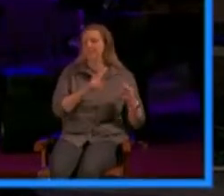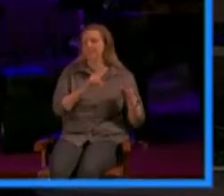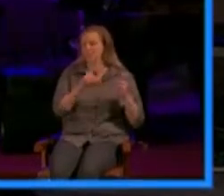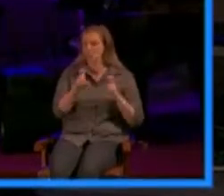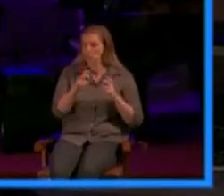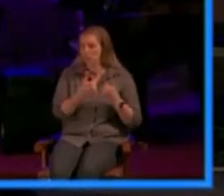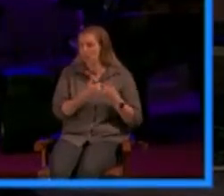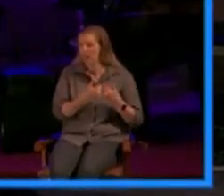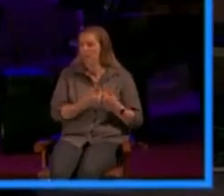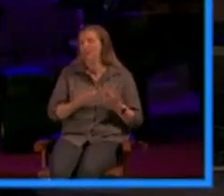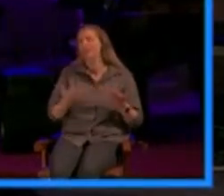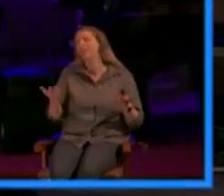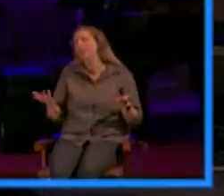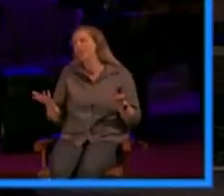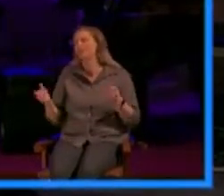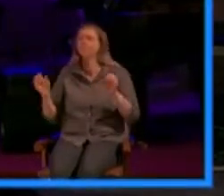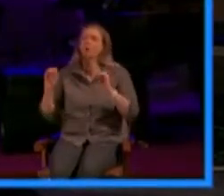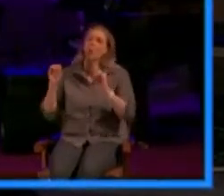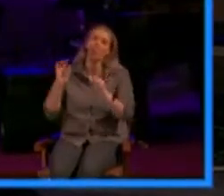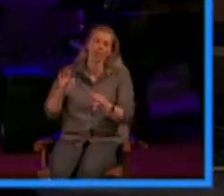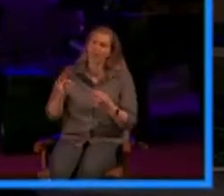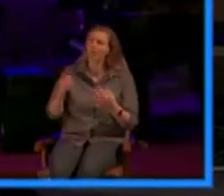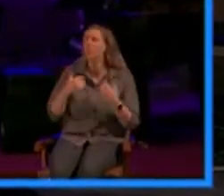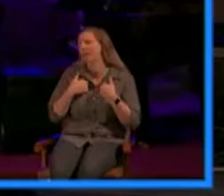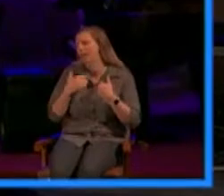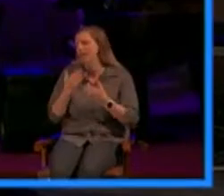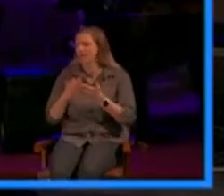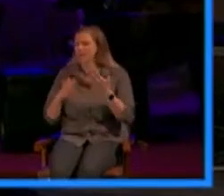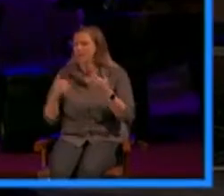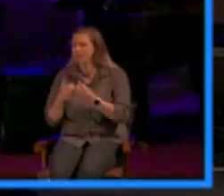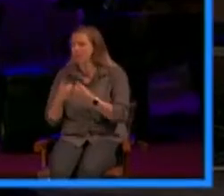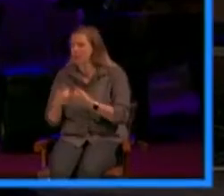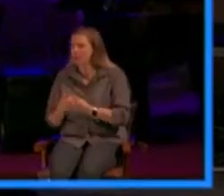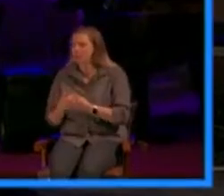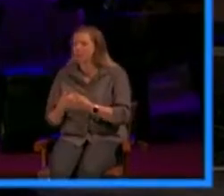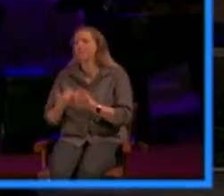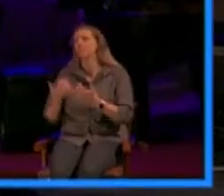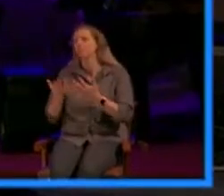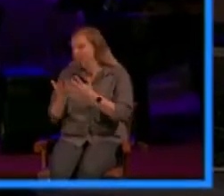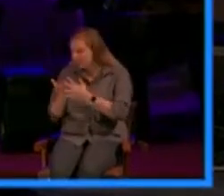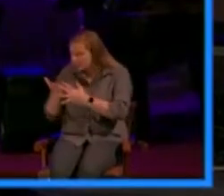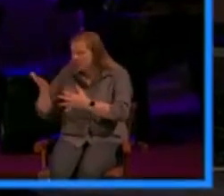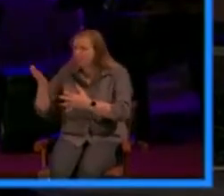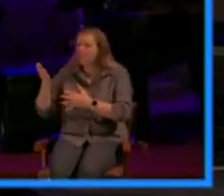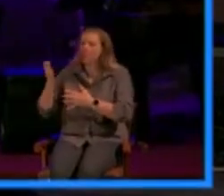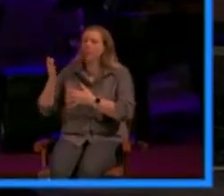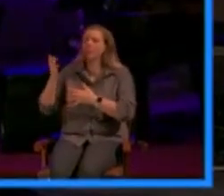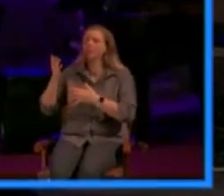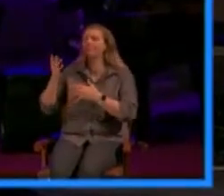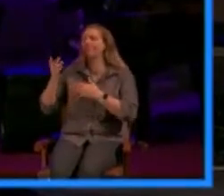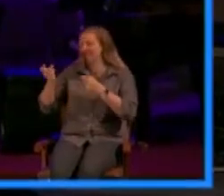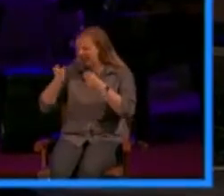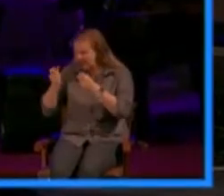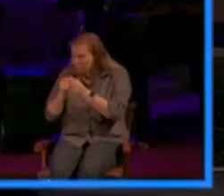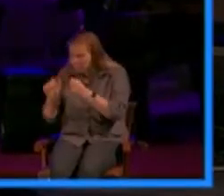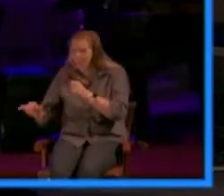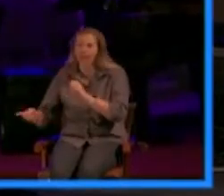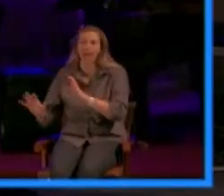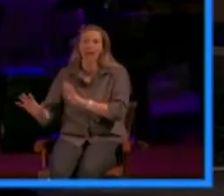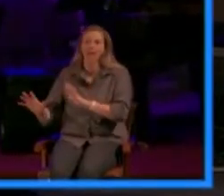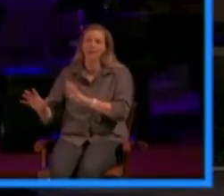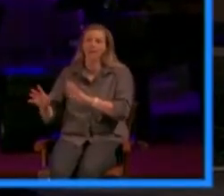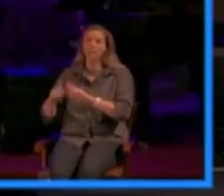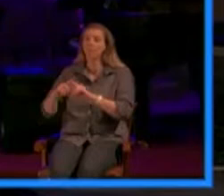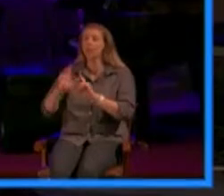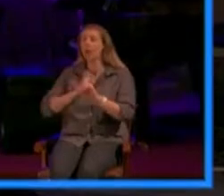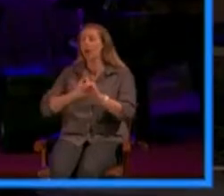certainly try to deal with and need to deal with and will deal with, but at the same time, we're focused on winning the world to